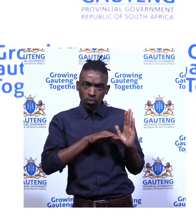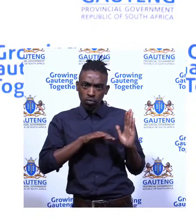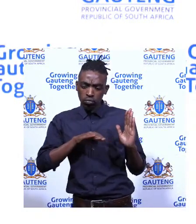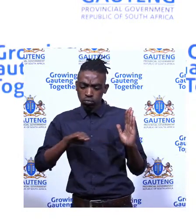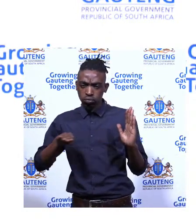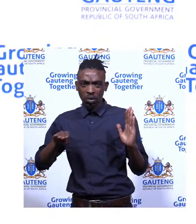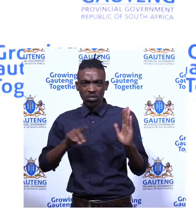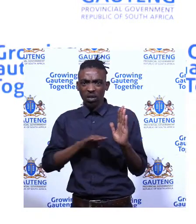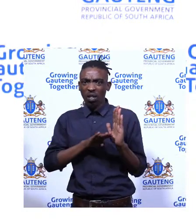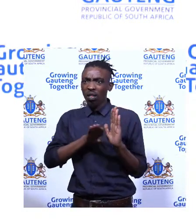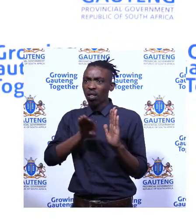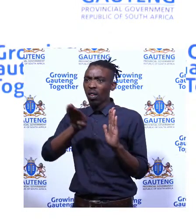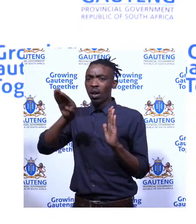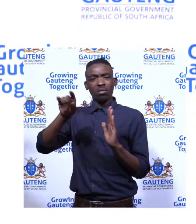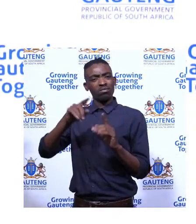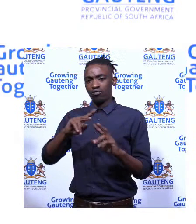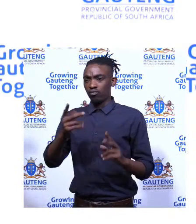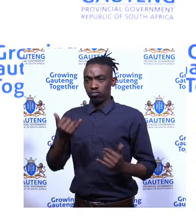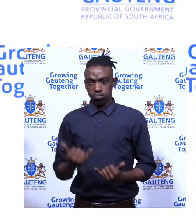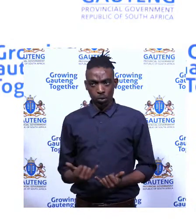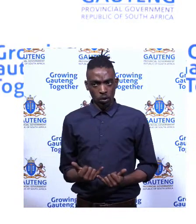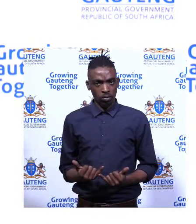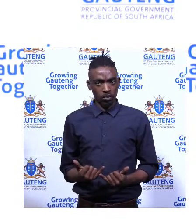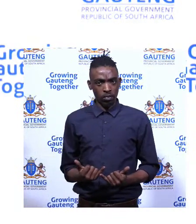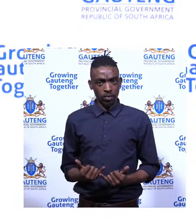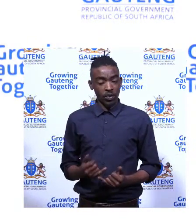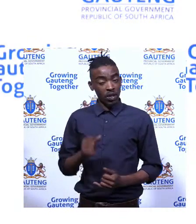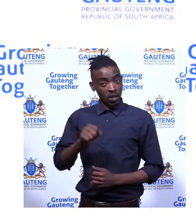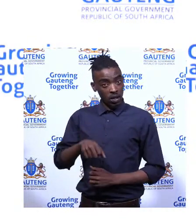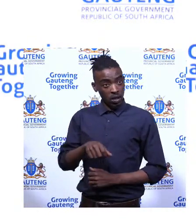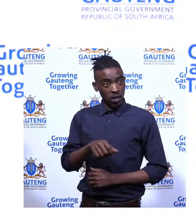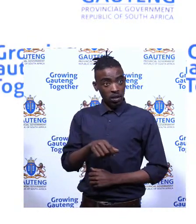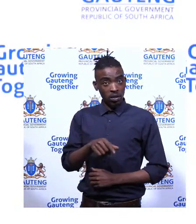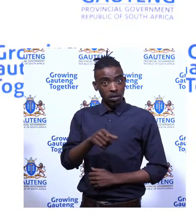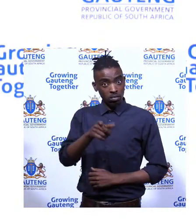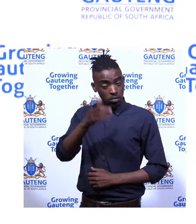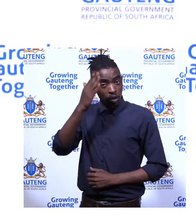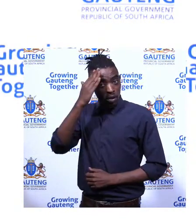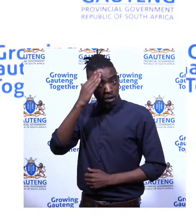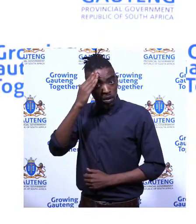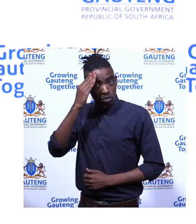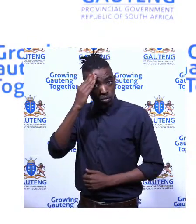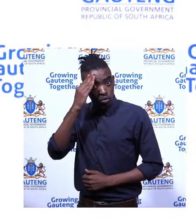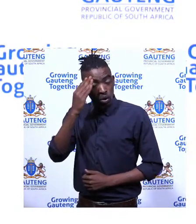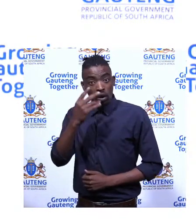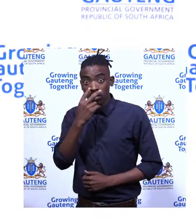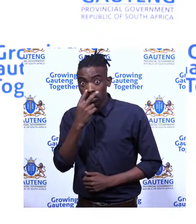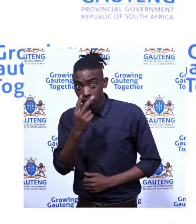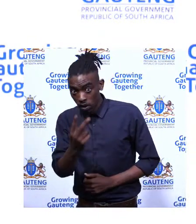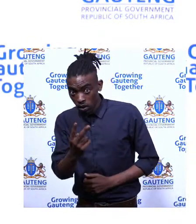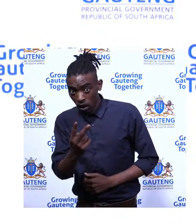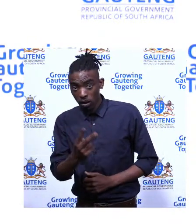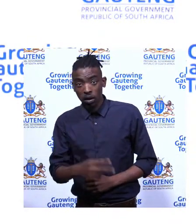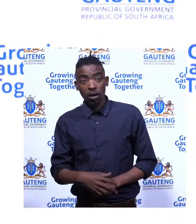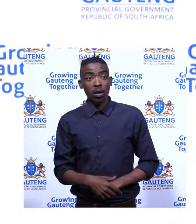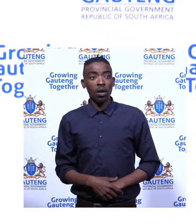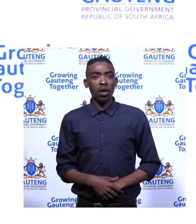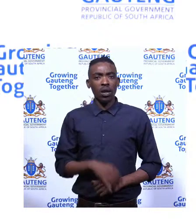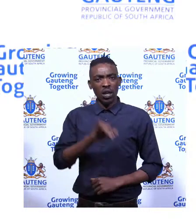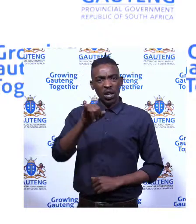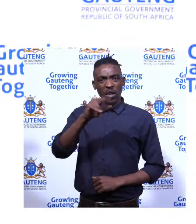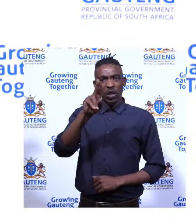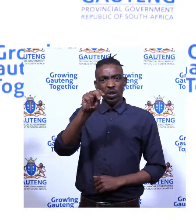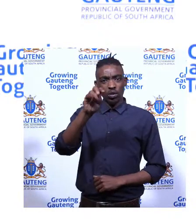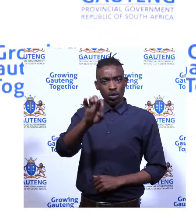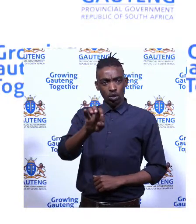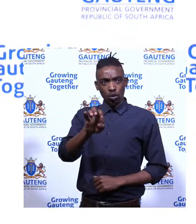in place. You may recall that one of the key concerns we had in June was what